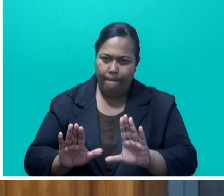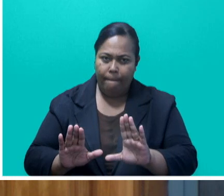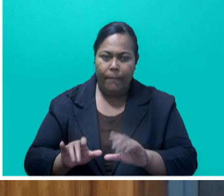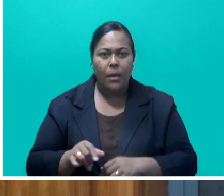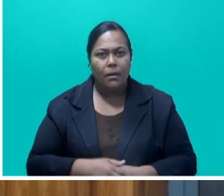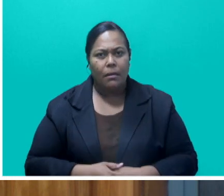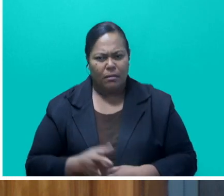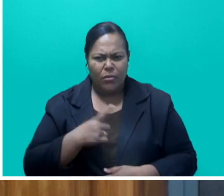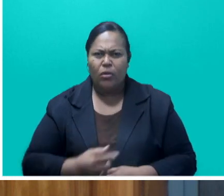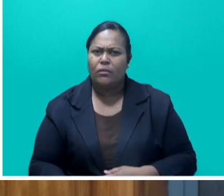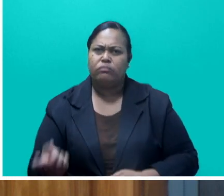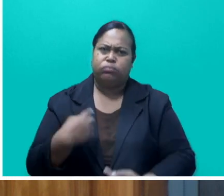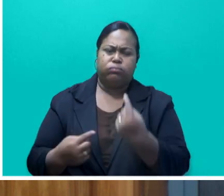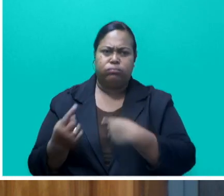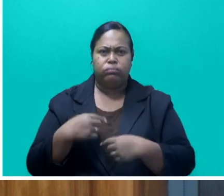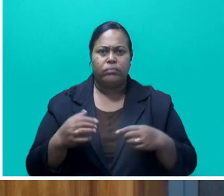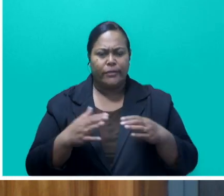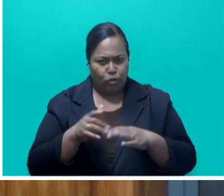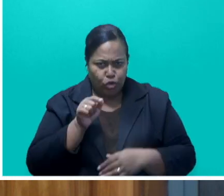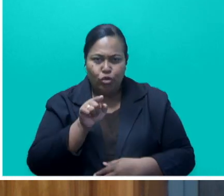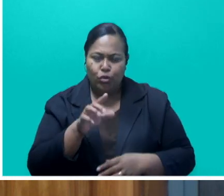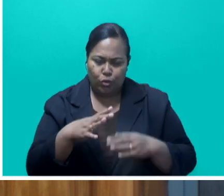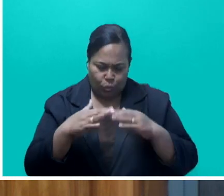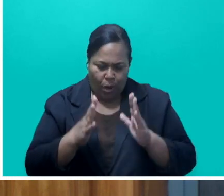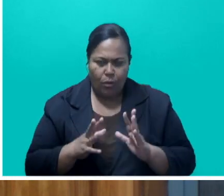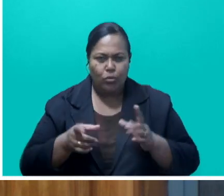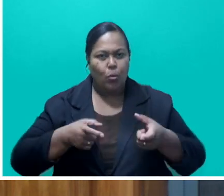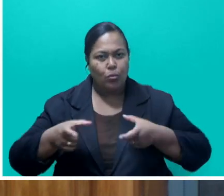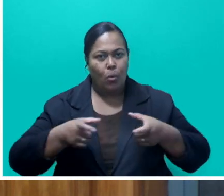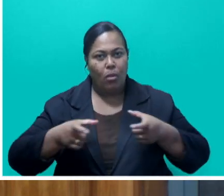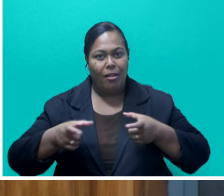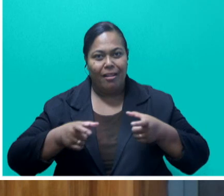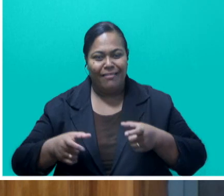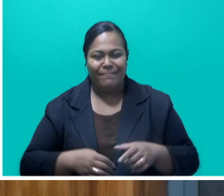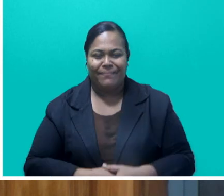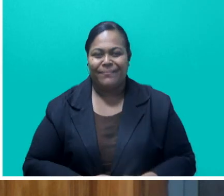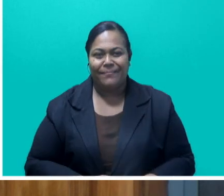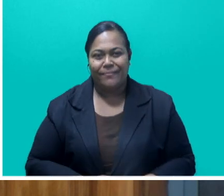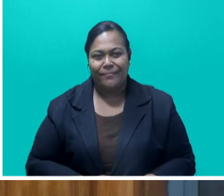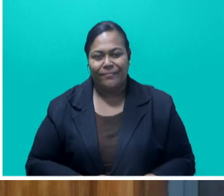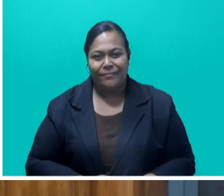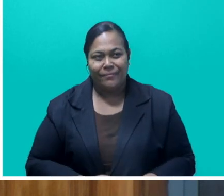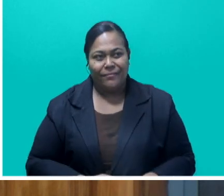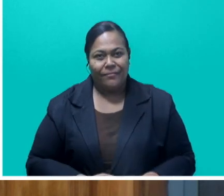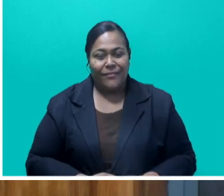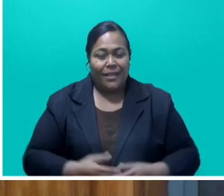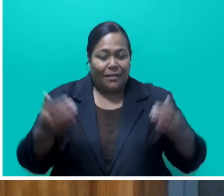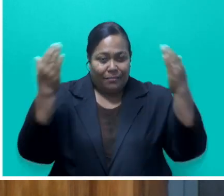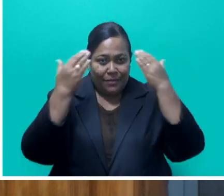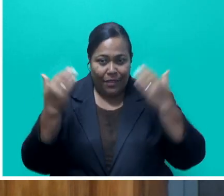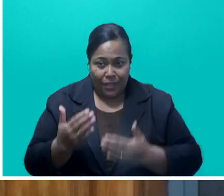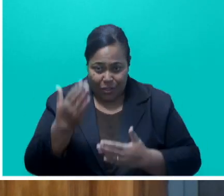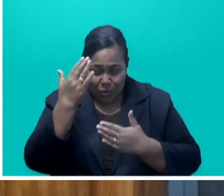the transgressor of House rules and orders. Mr. Speaker, sir, the Honourable Leader of the Opposition